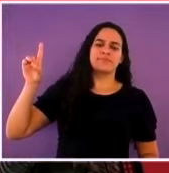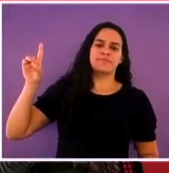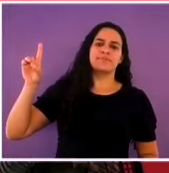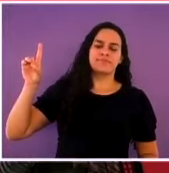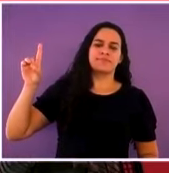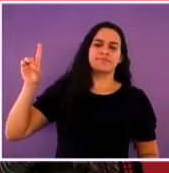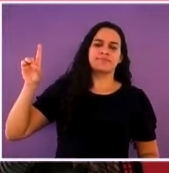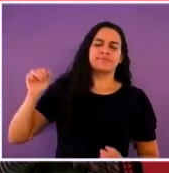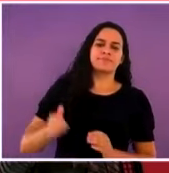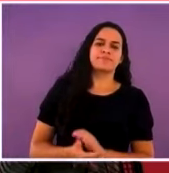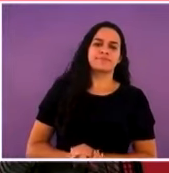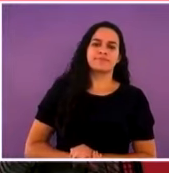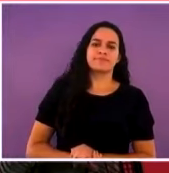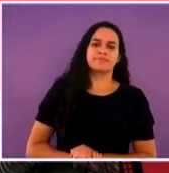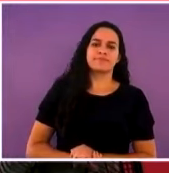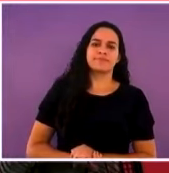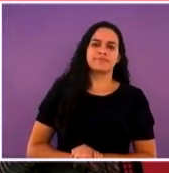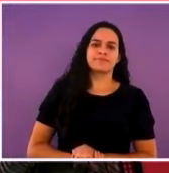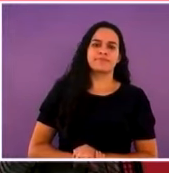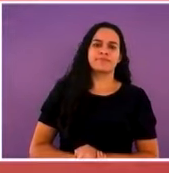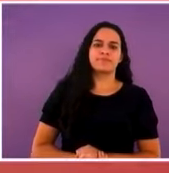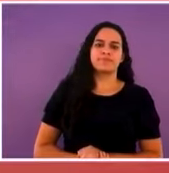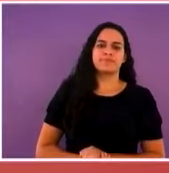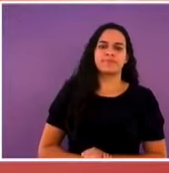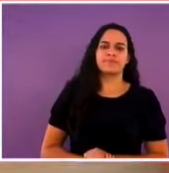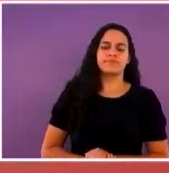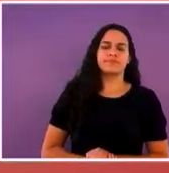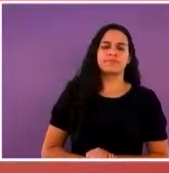transcendental entity that could